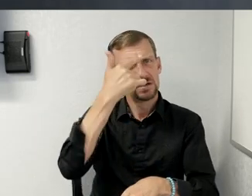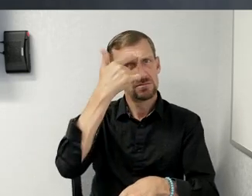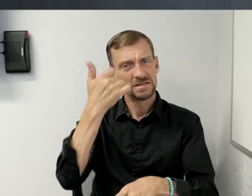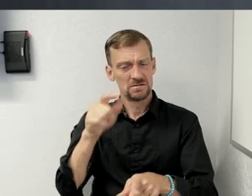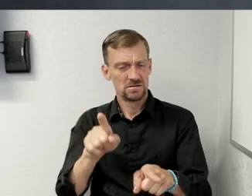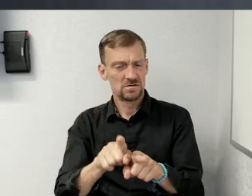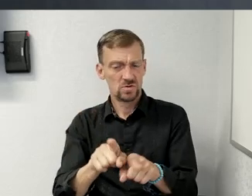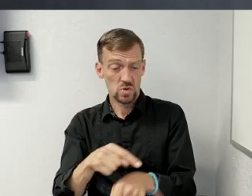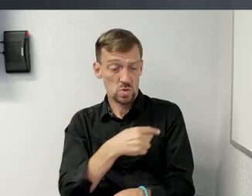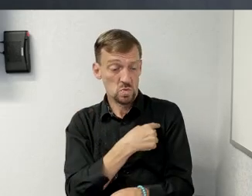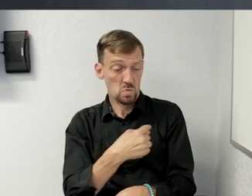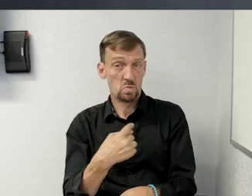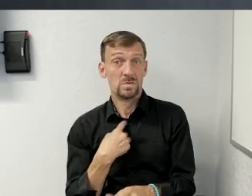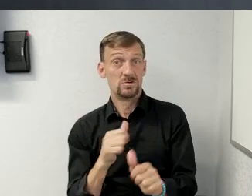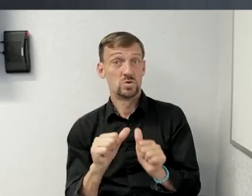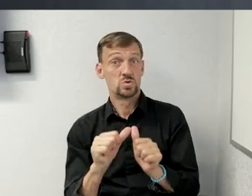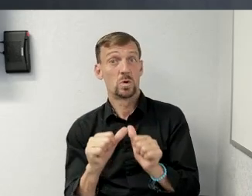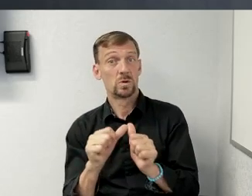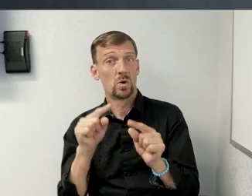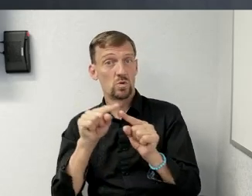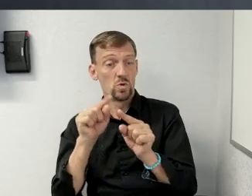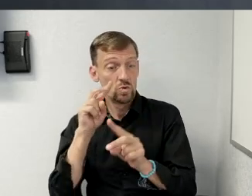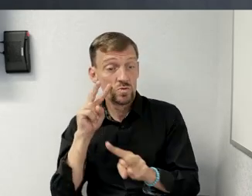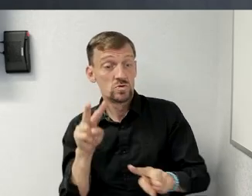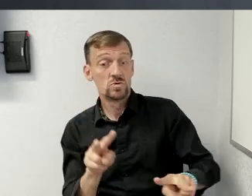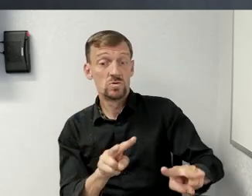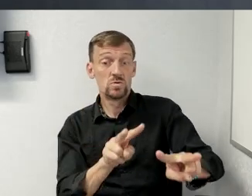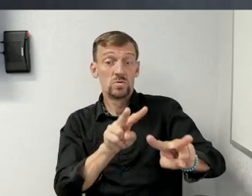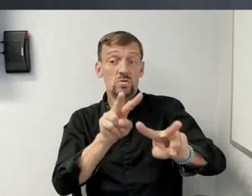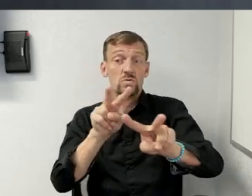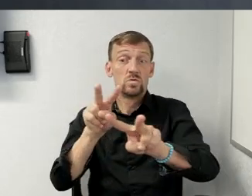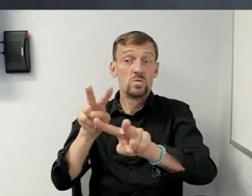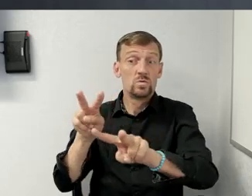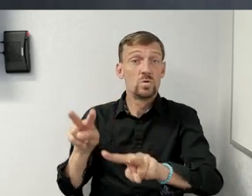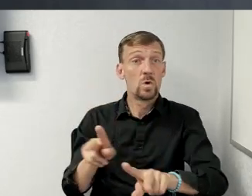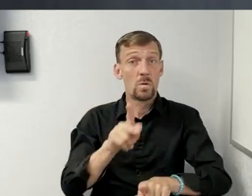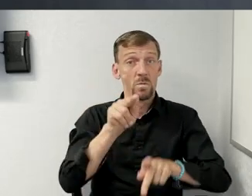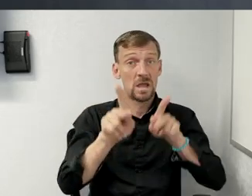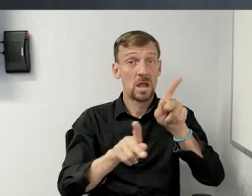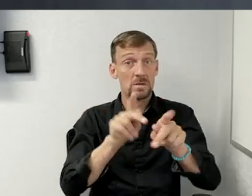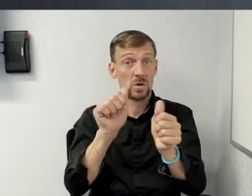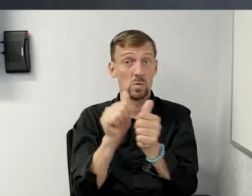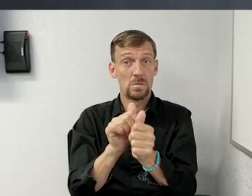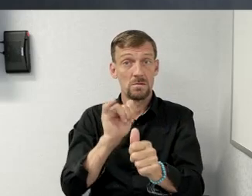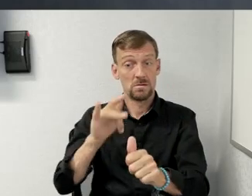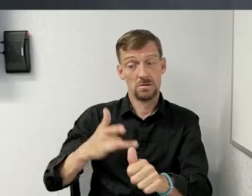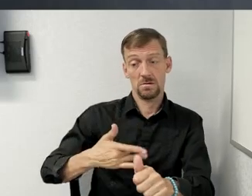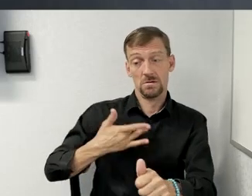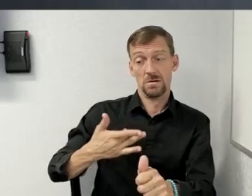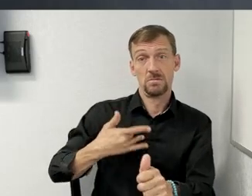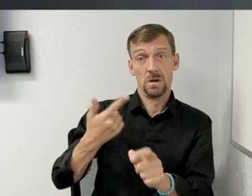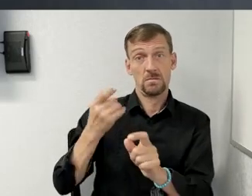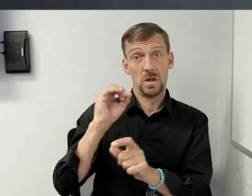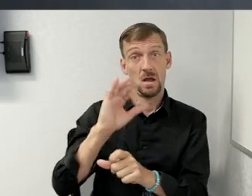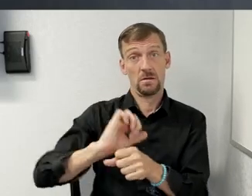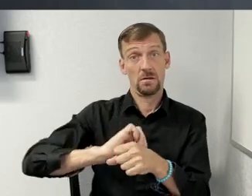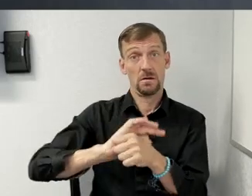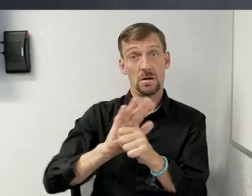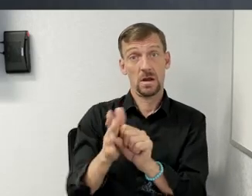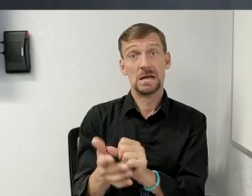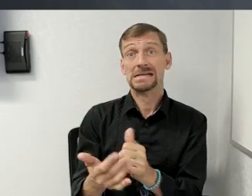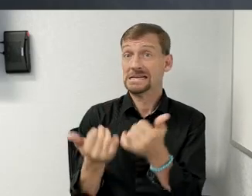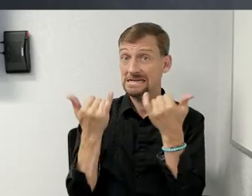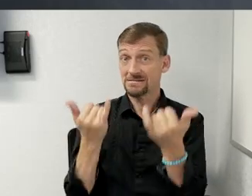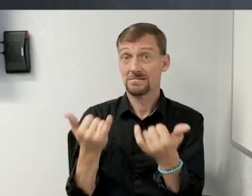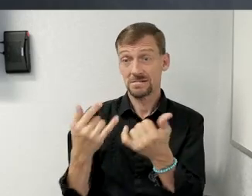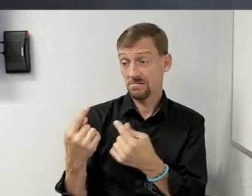continue to observe people with the symptoms, and the symptoms have